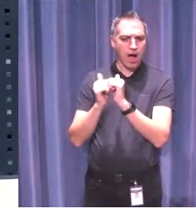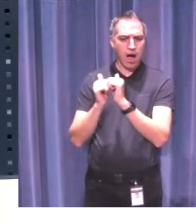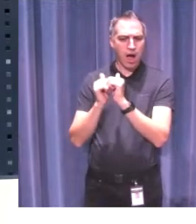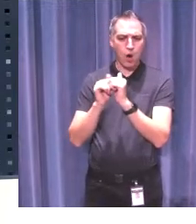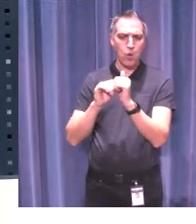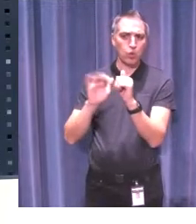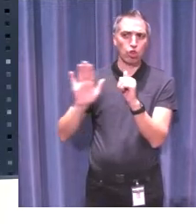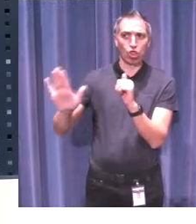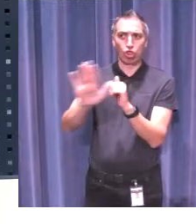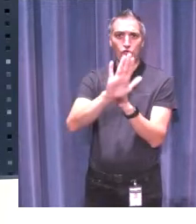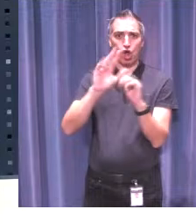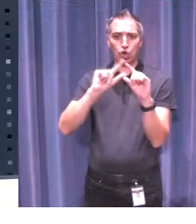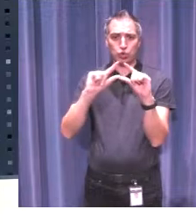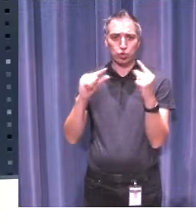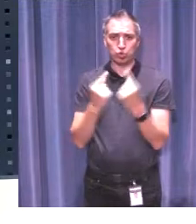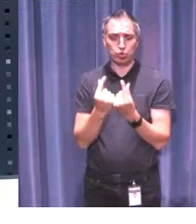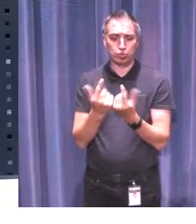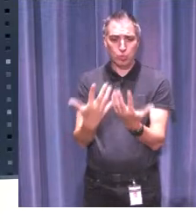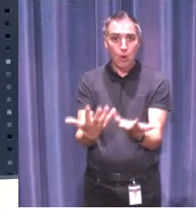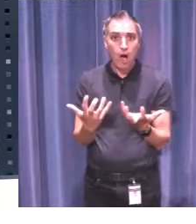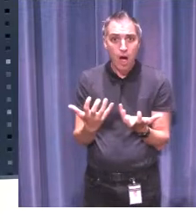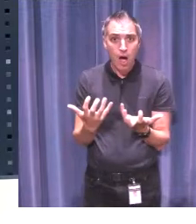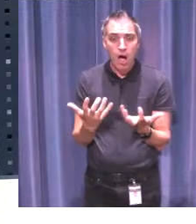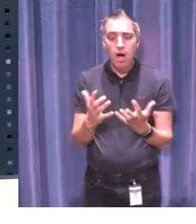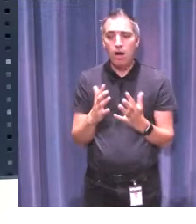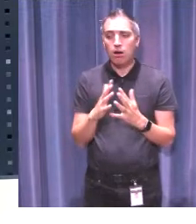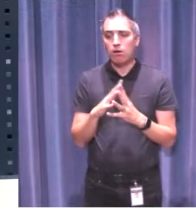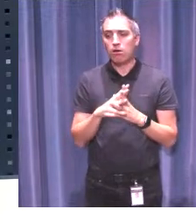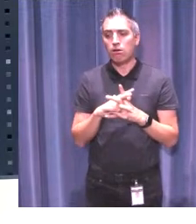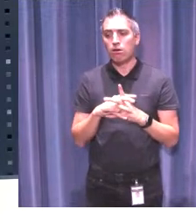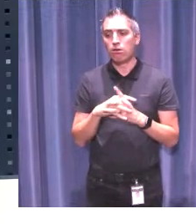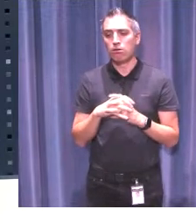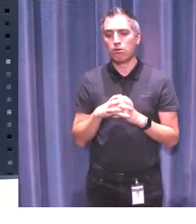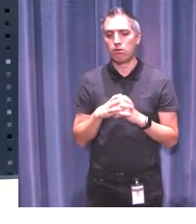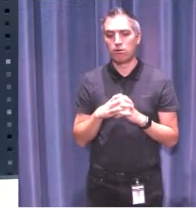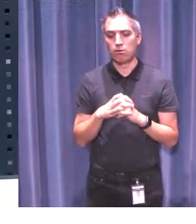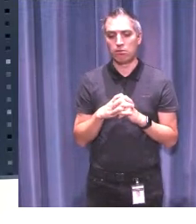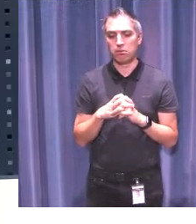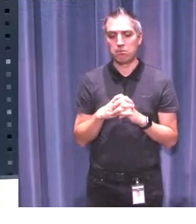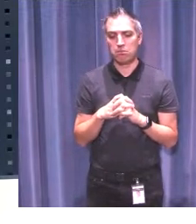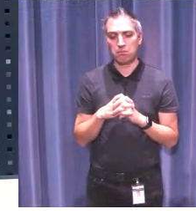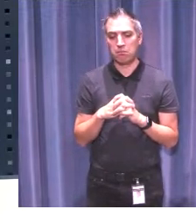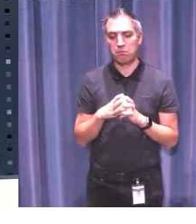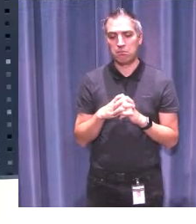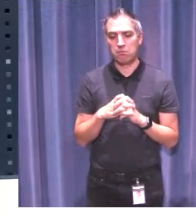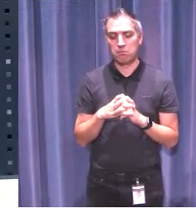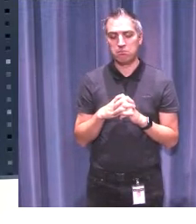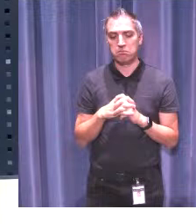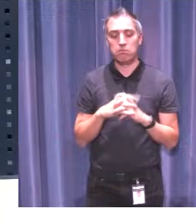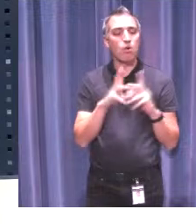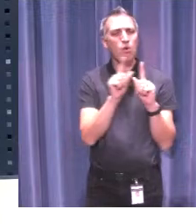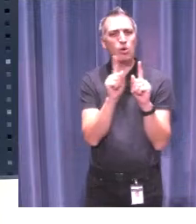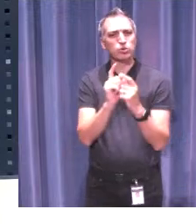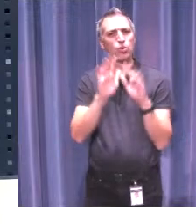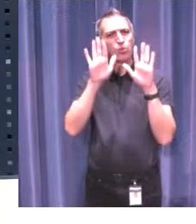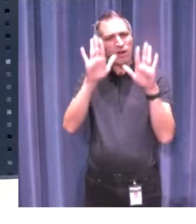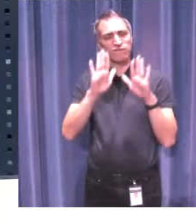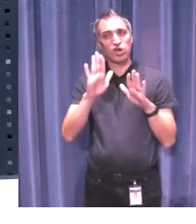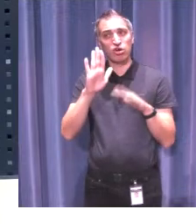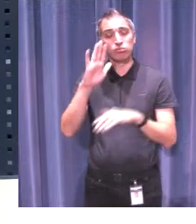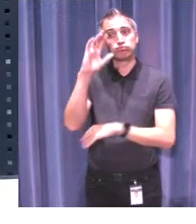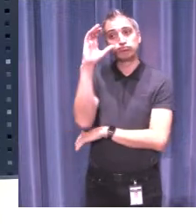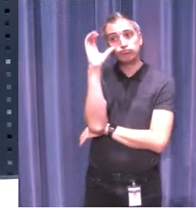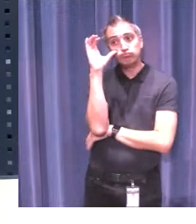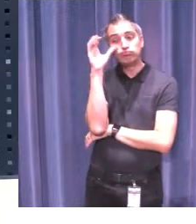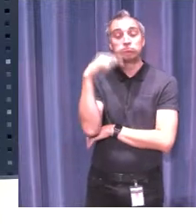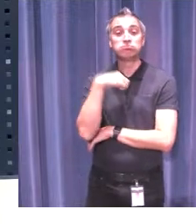their groups are looking for, their rank and file, and they have also been great listeners around me explaining,